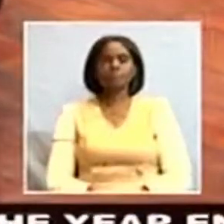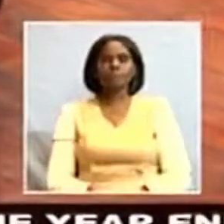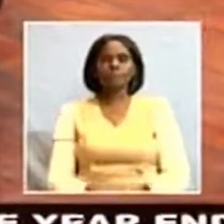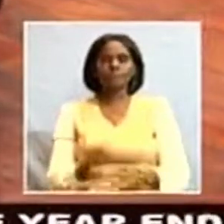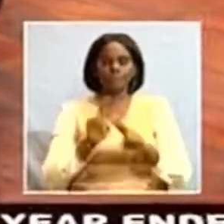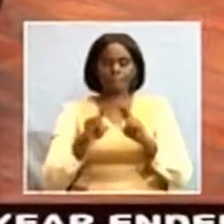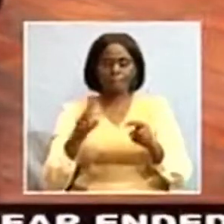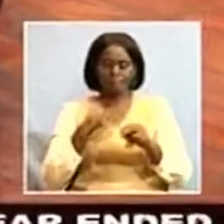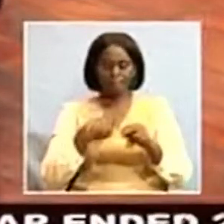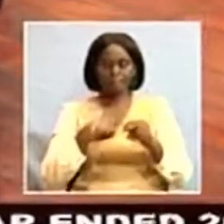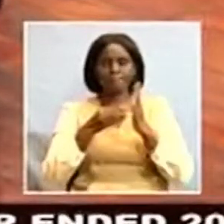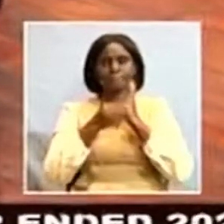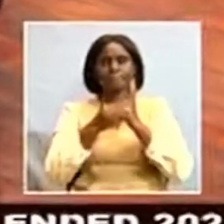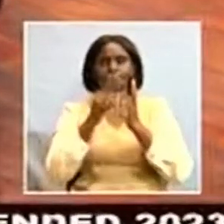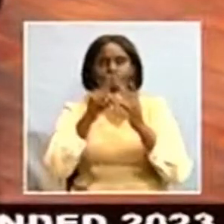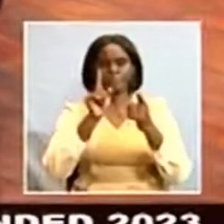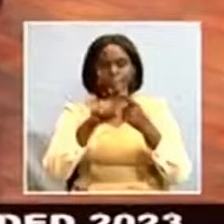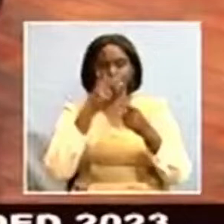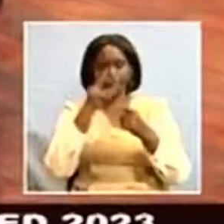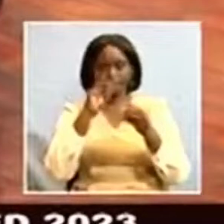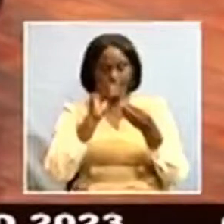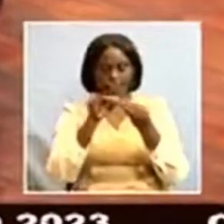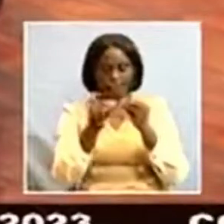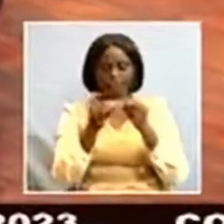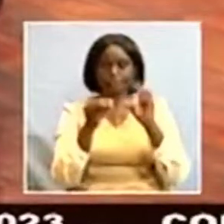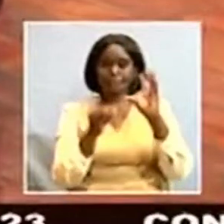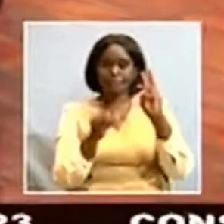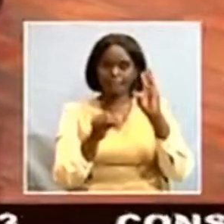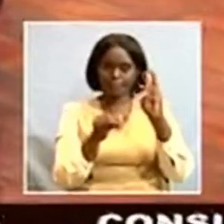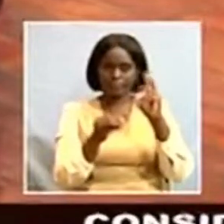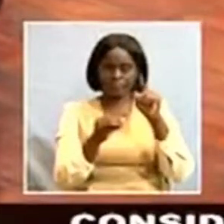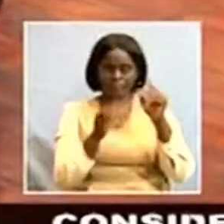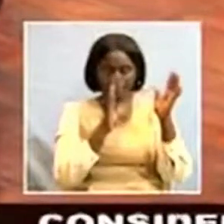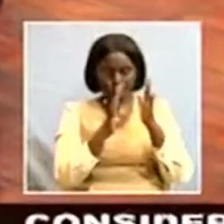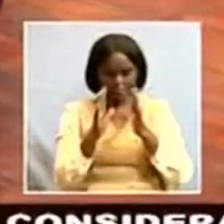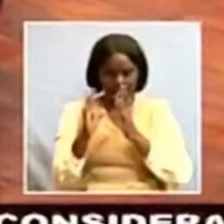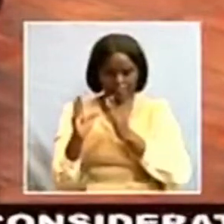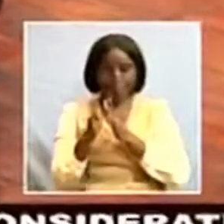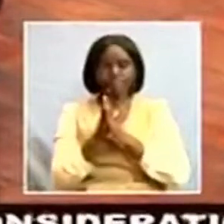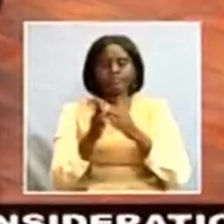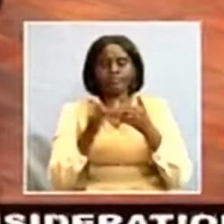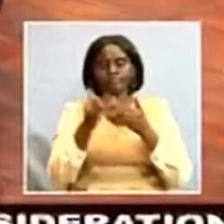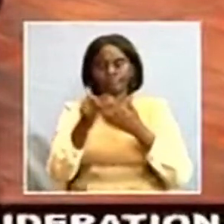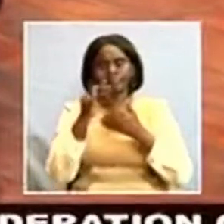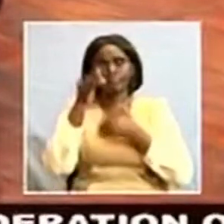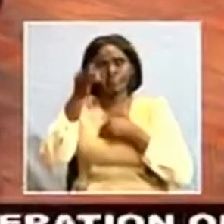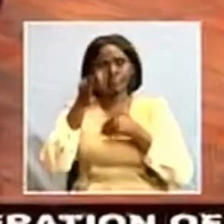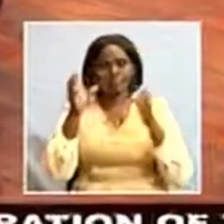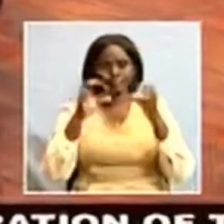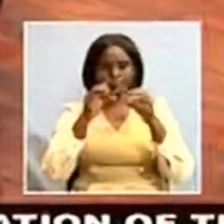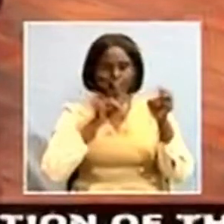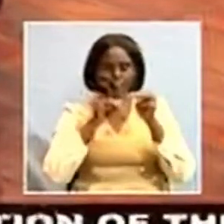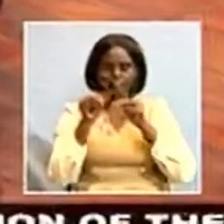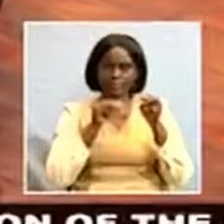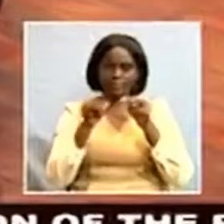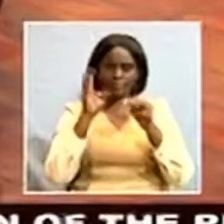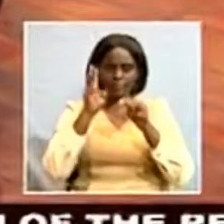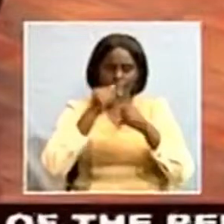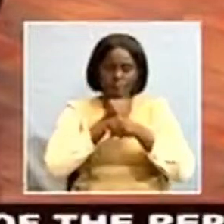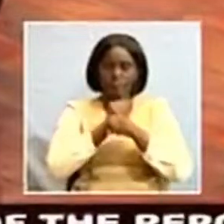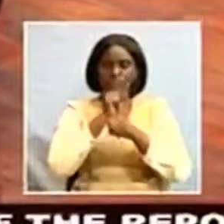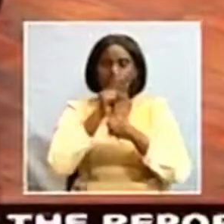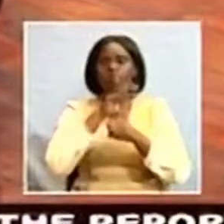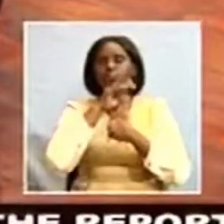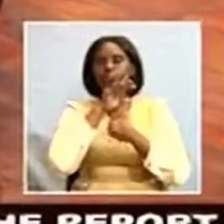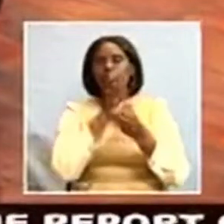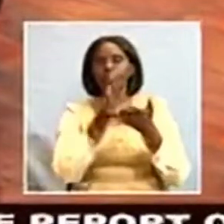Chair, I lead you to seeing Appendix 6. Remedial measure. Going forward, council management will ensure the